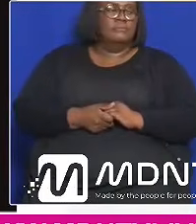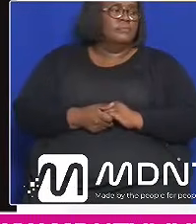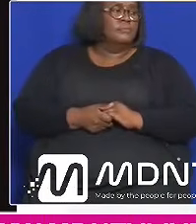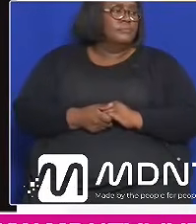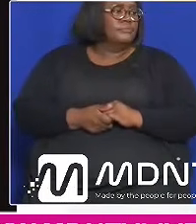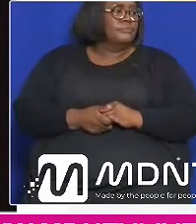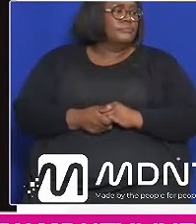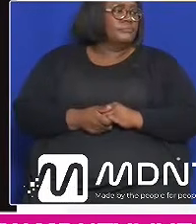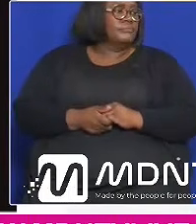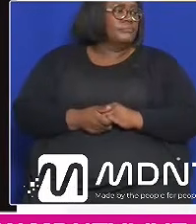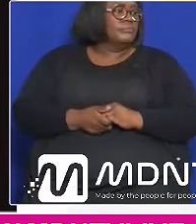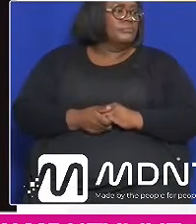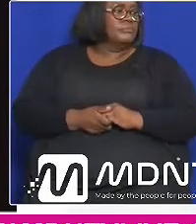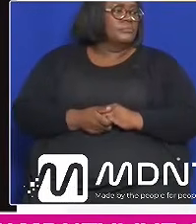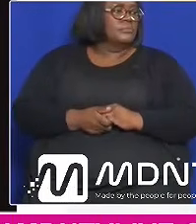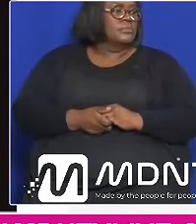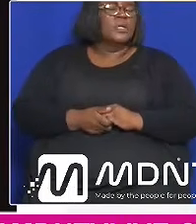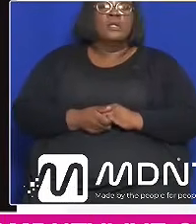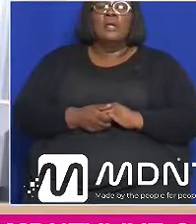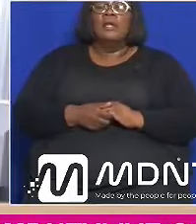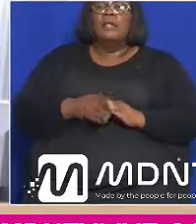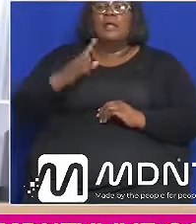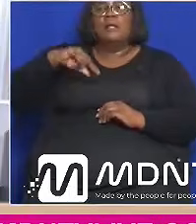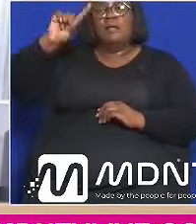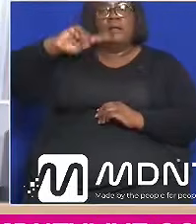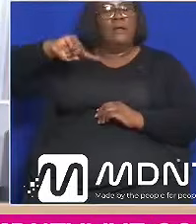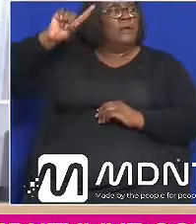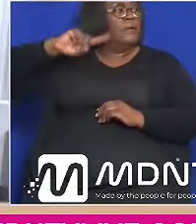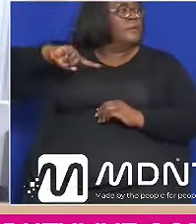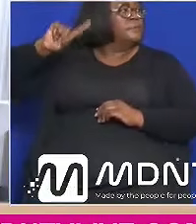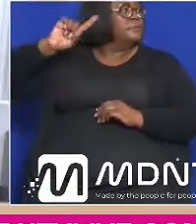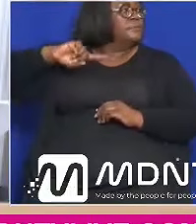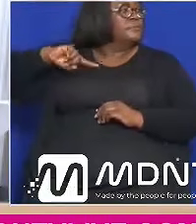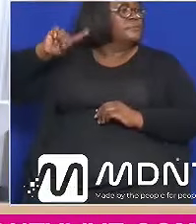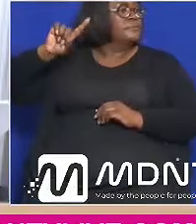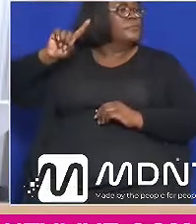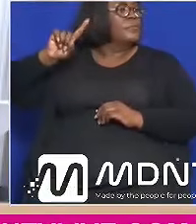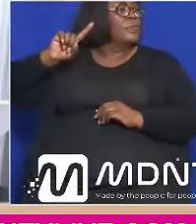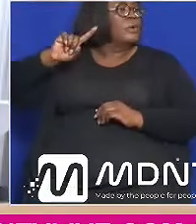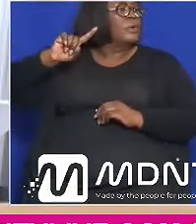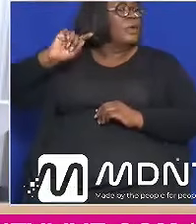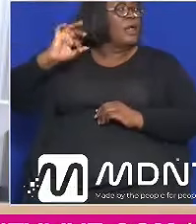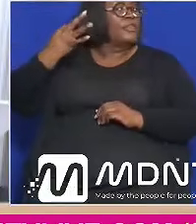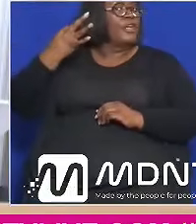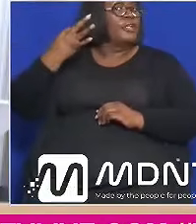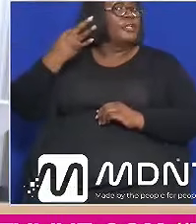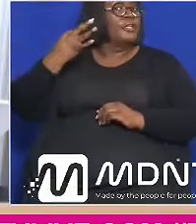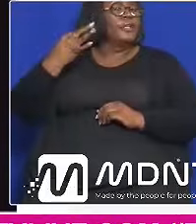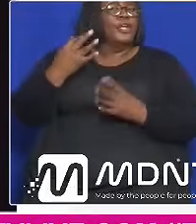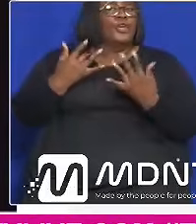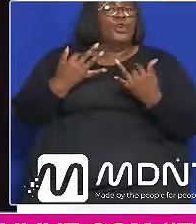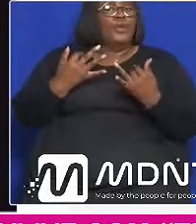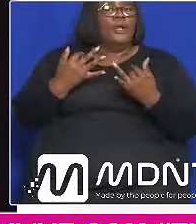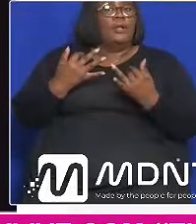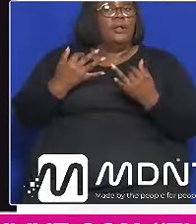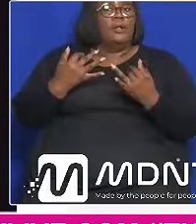And if you go further down, once the third green block on that page, you say, can I